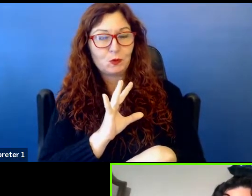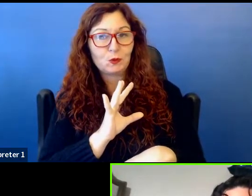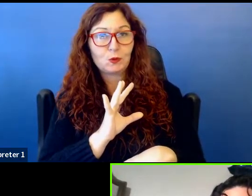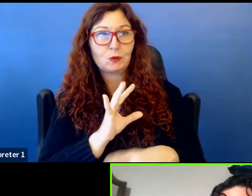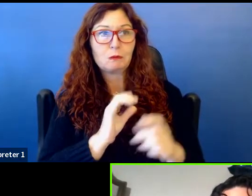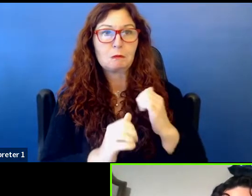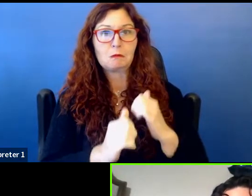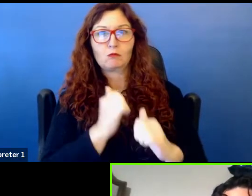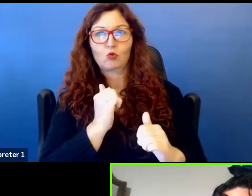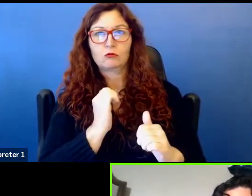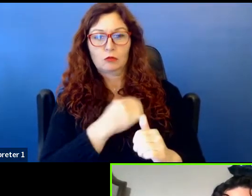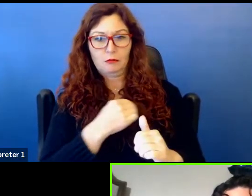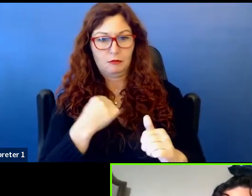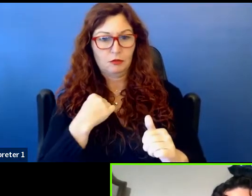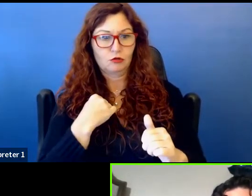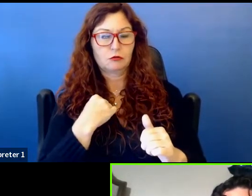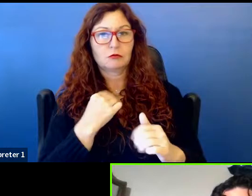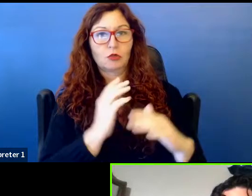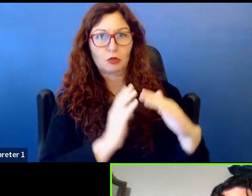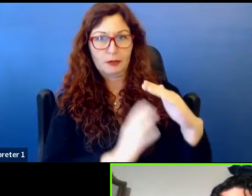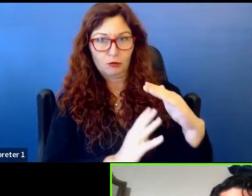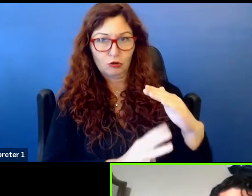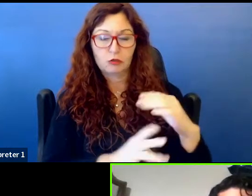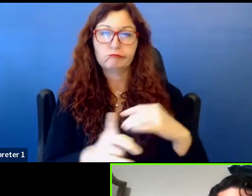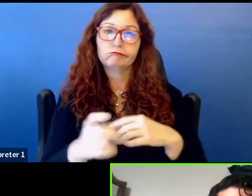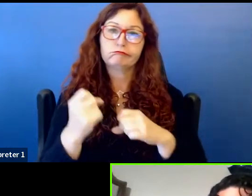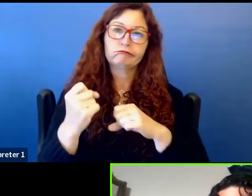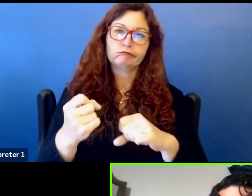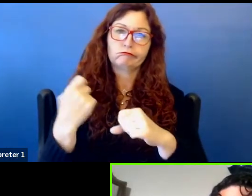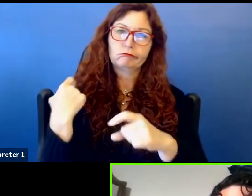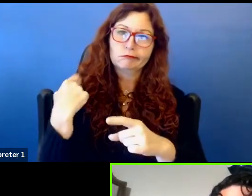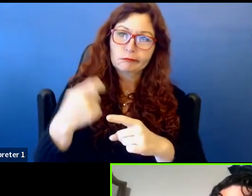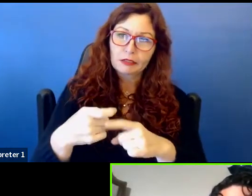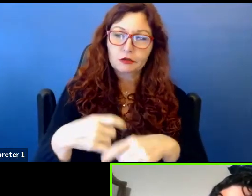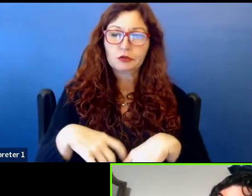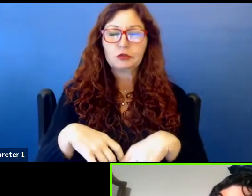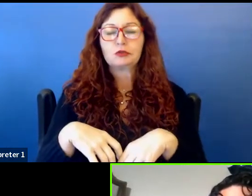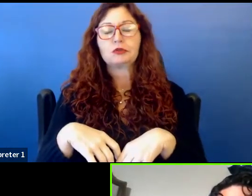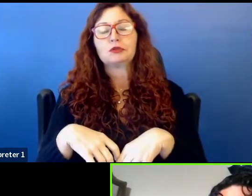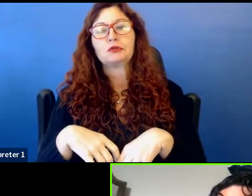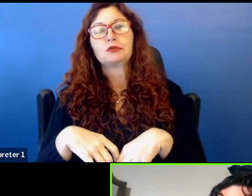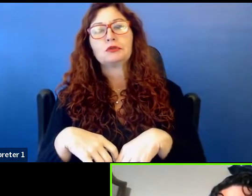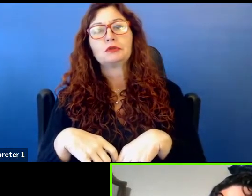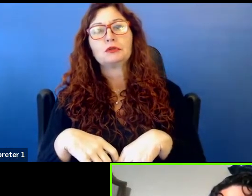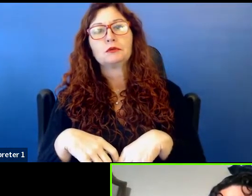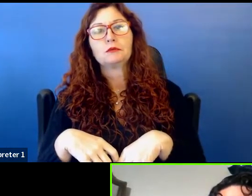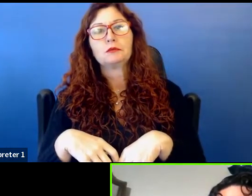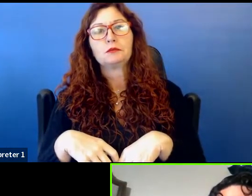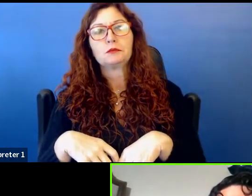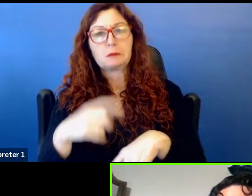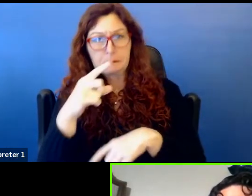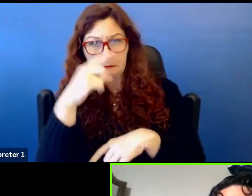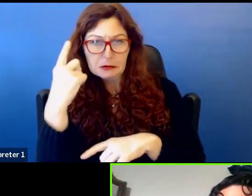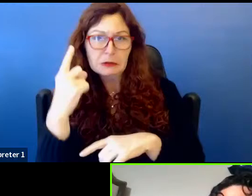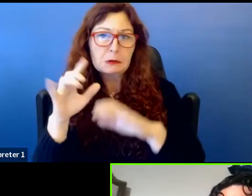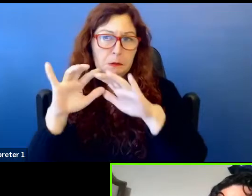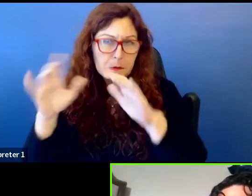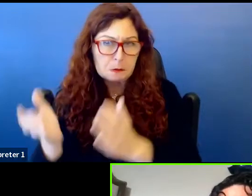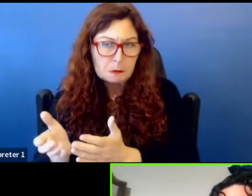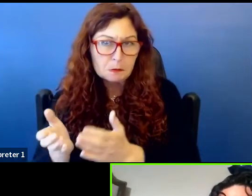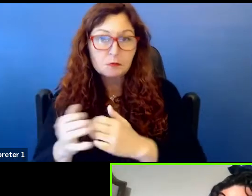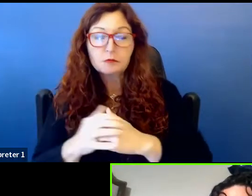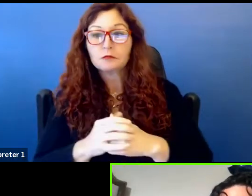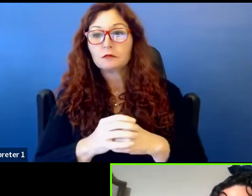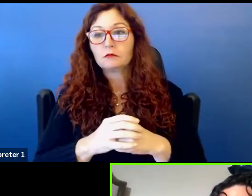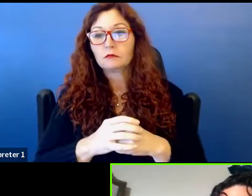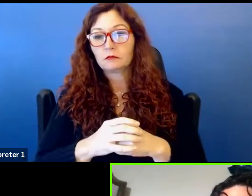immigrant workers many of our members are part of the latino community or the black community and um they the